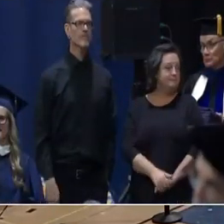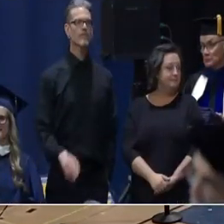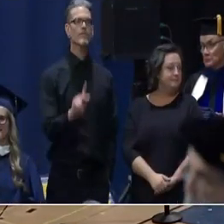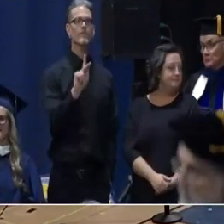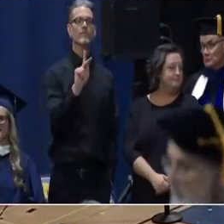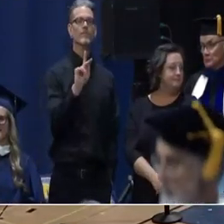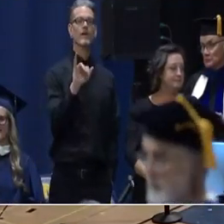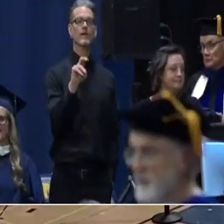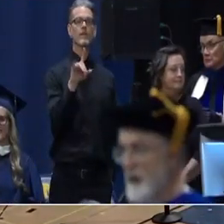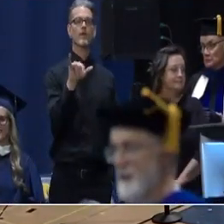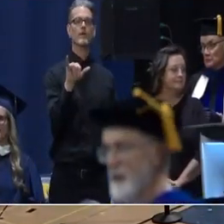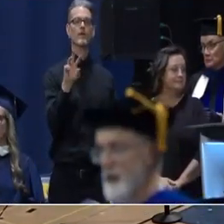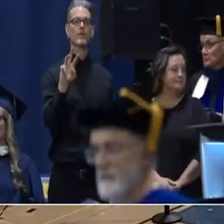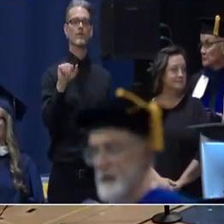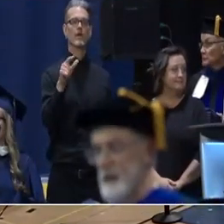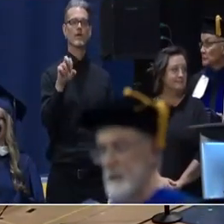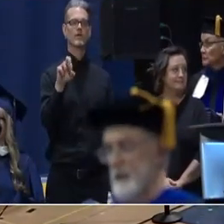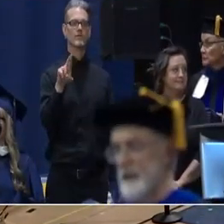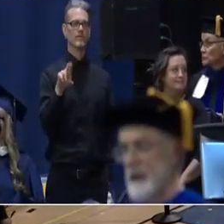Kimberly Wagner.